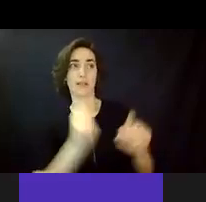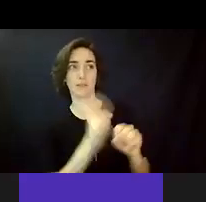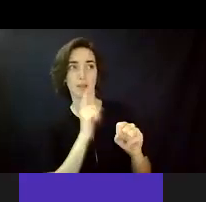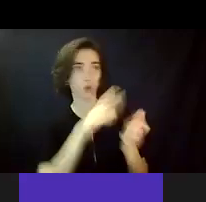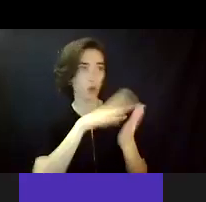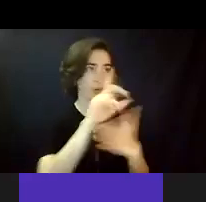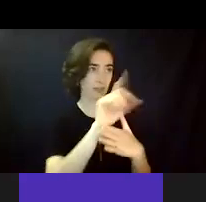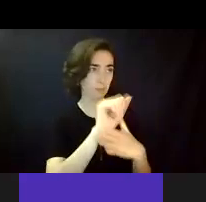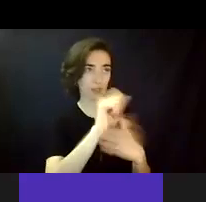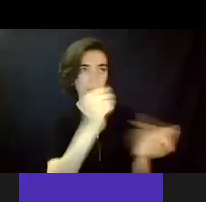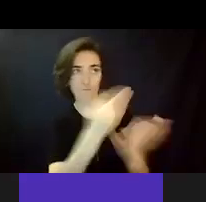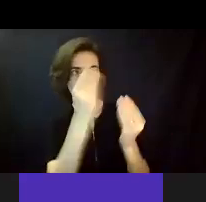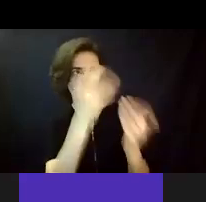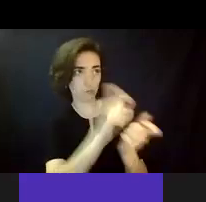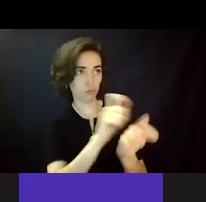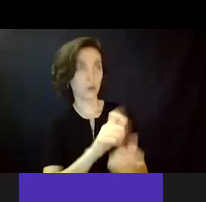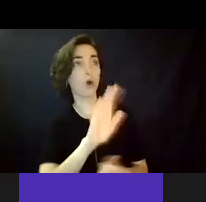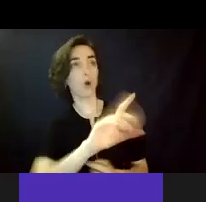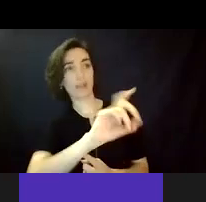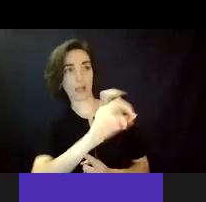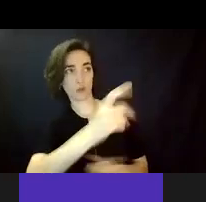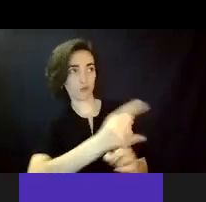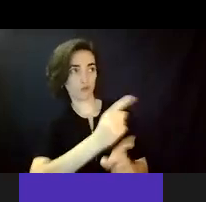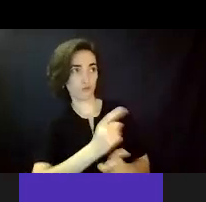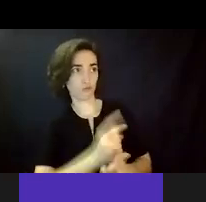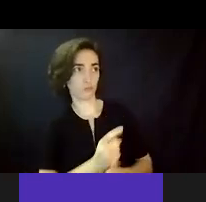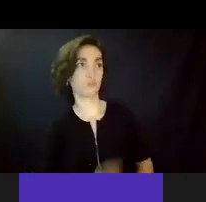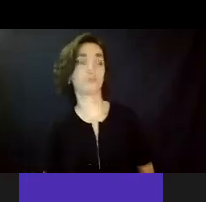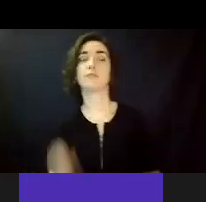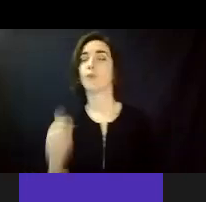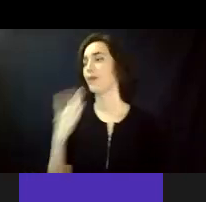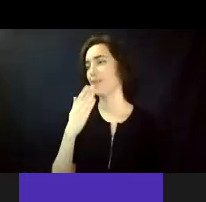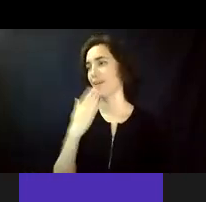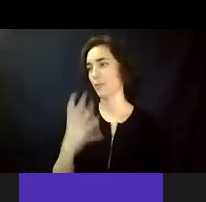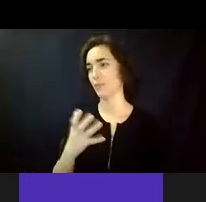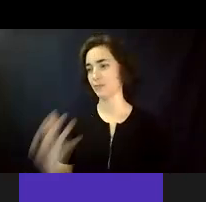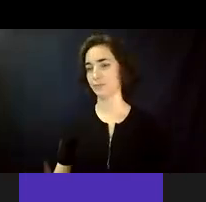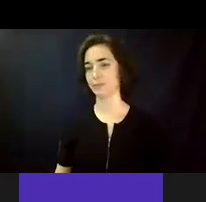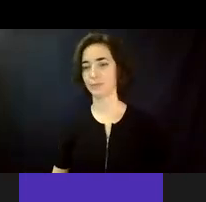disabilities, the diagnosis. Okay, thank you very much. Okay.